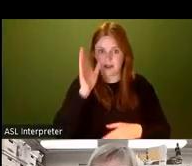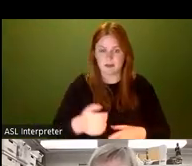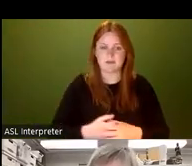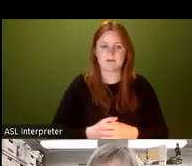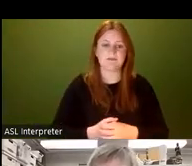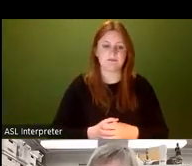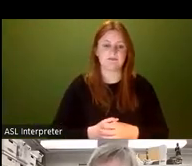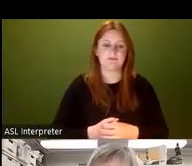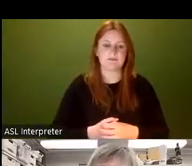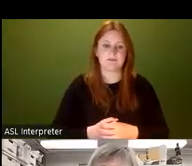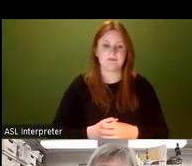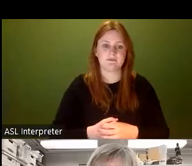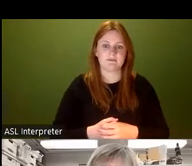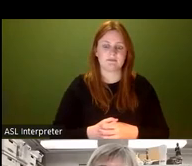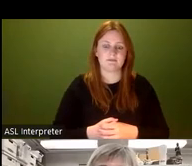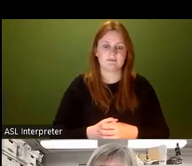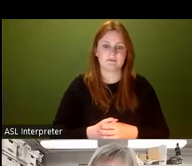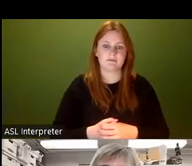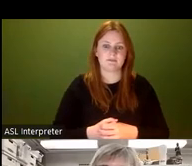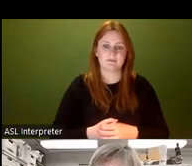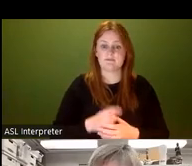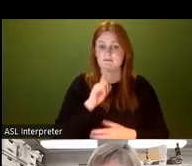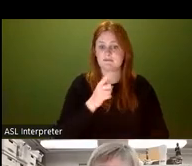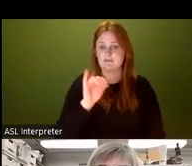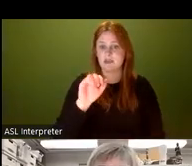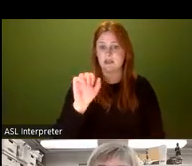just inkjet printer nozzles that have been